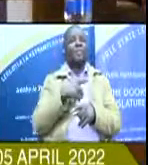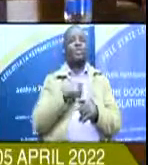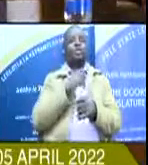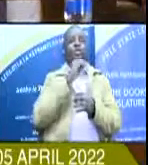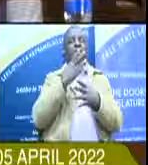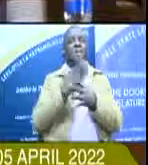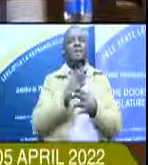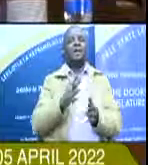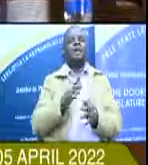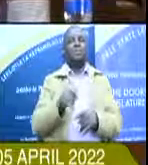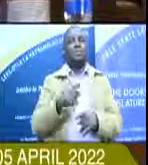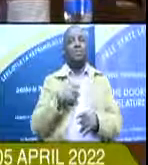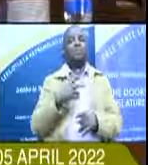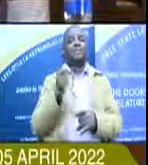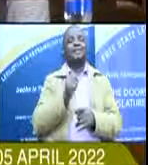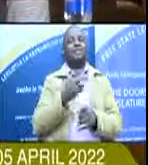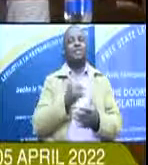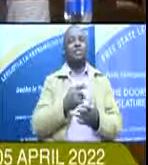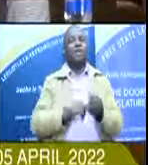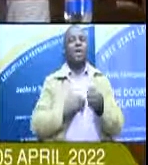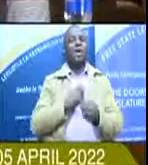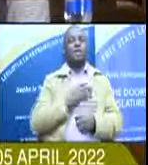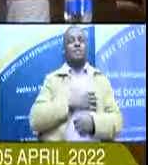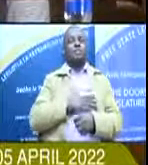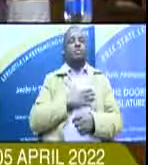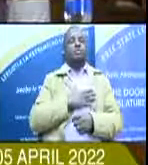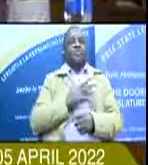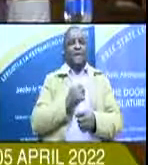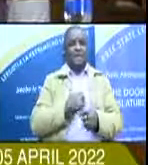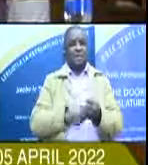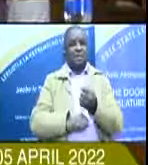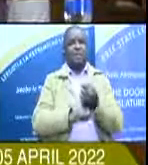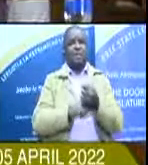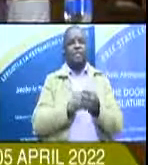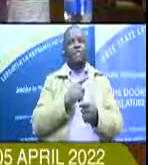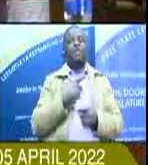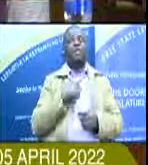much-needed psychosocial support to both the public and